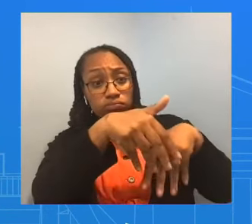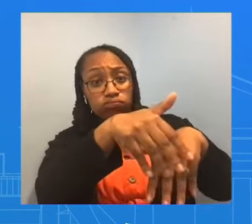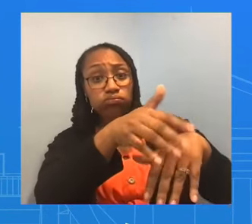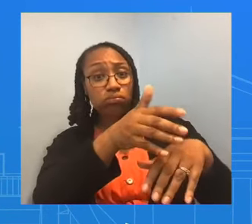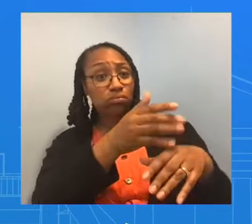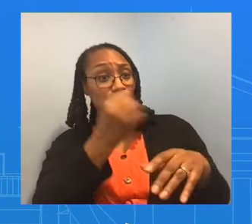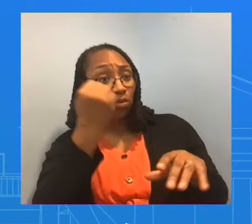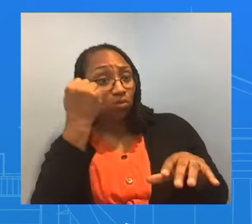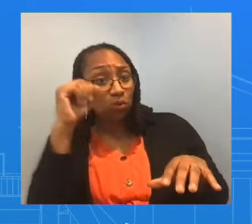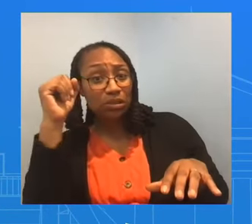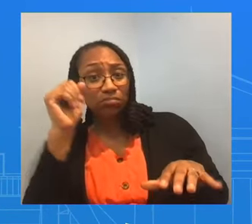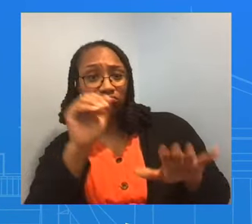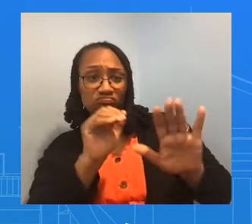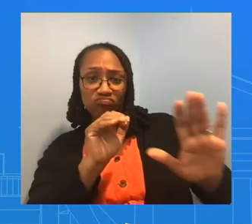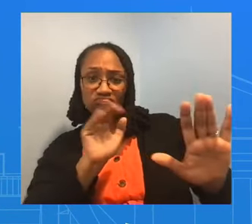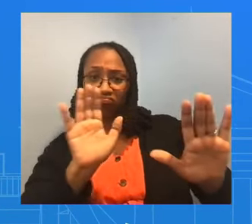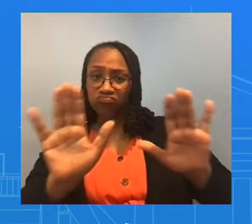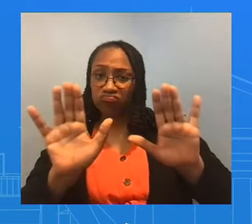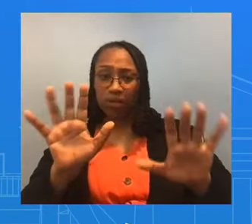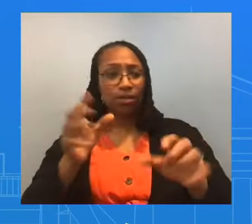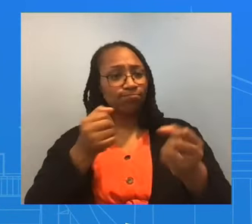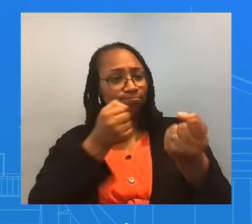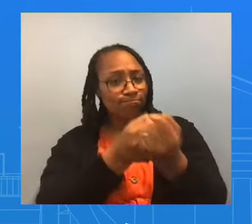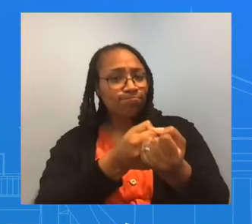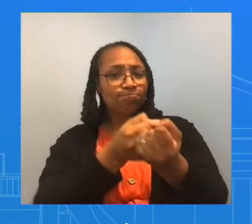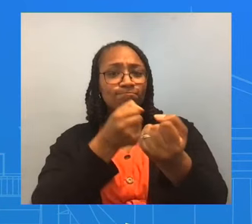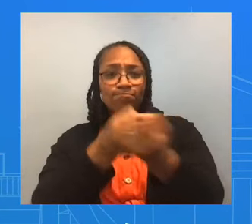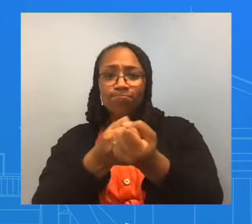this, is that we are always prepared